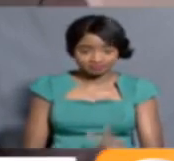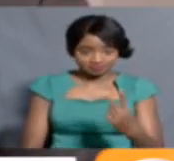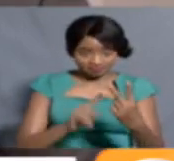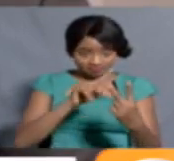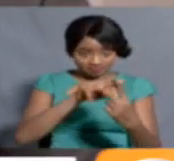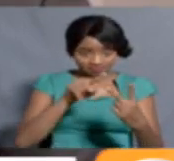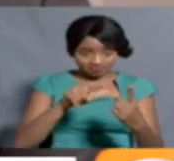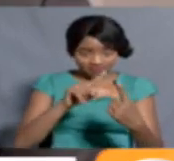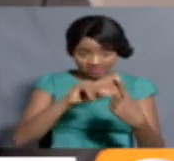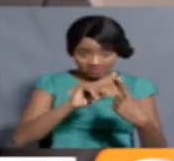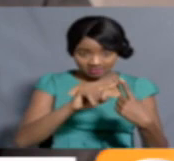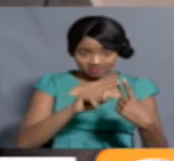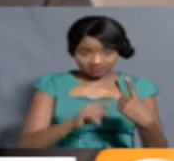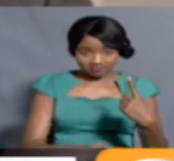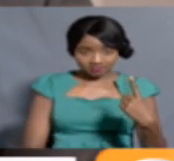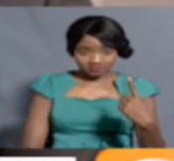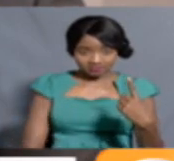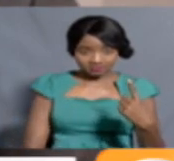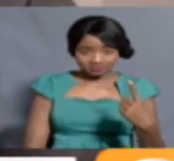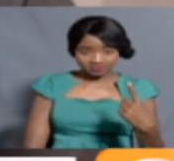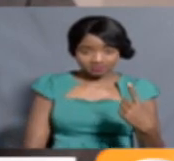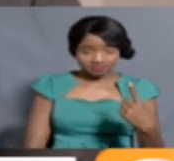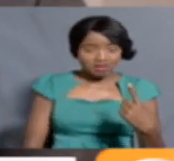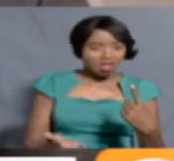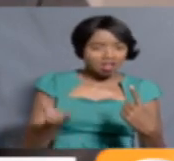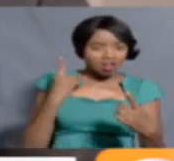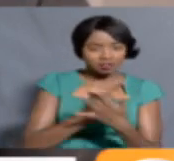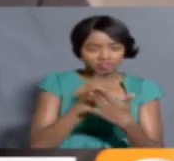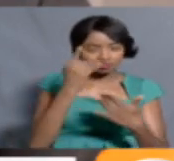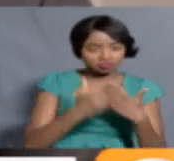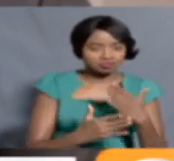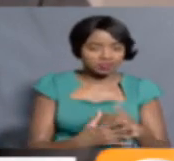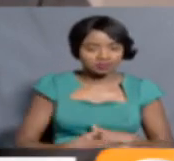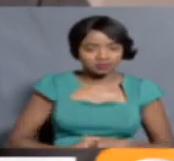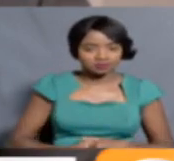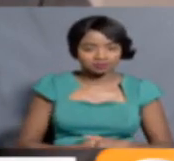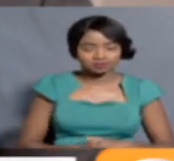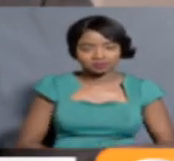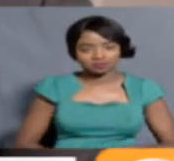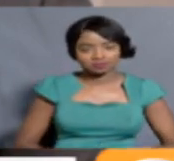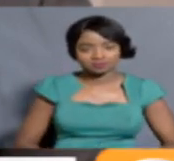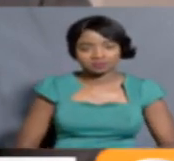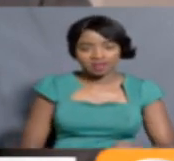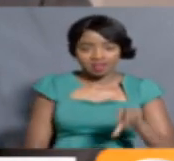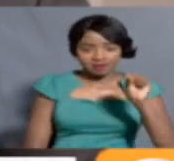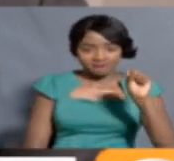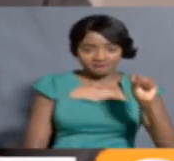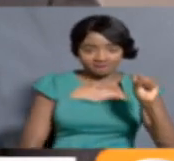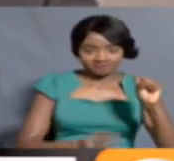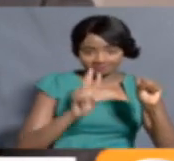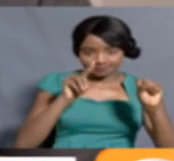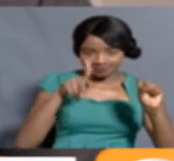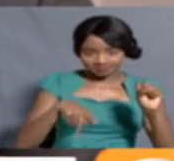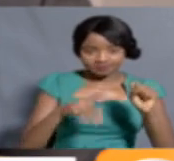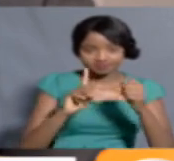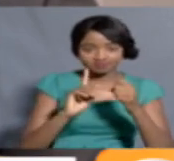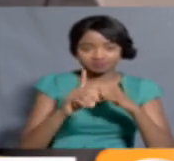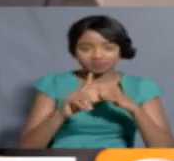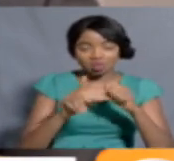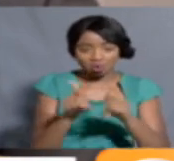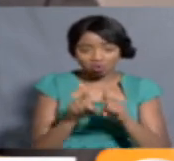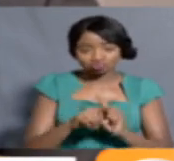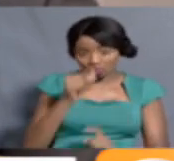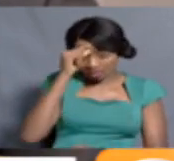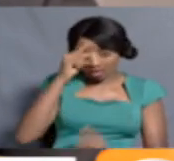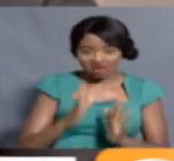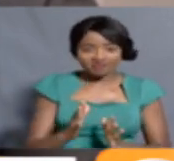Since the last weekend, about five MPs and a governor allied to the deputy president